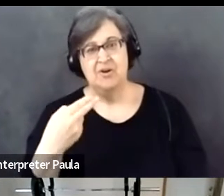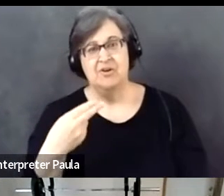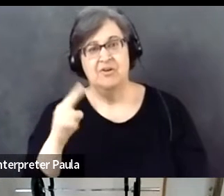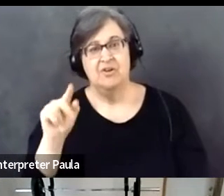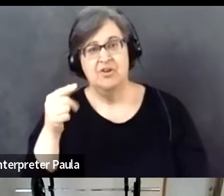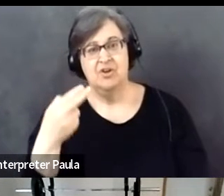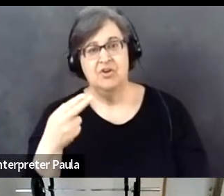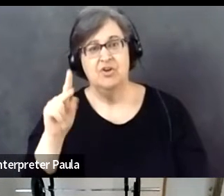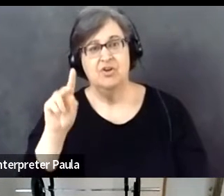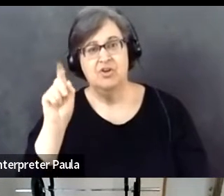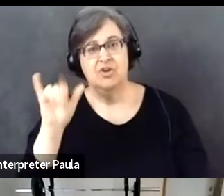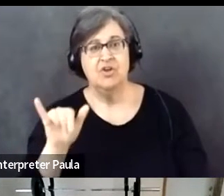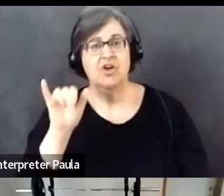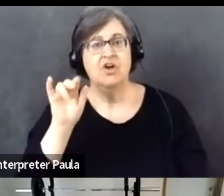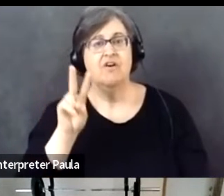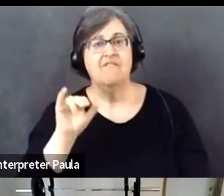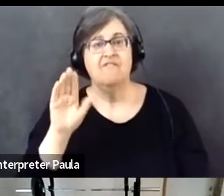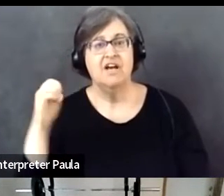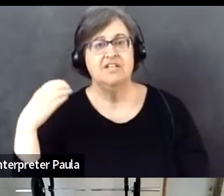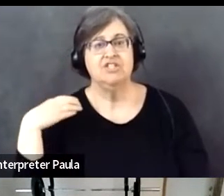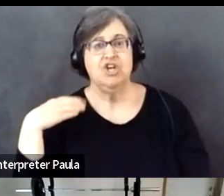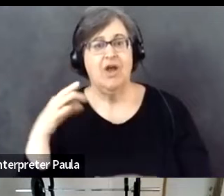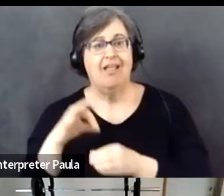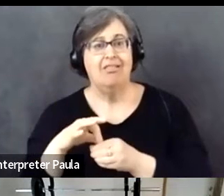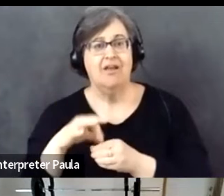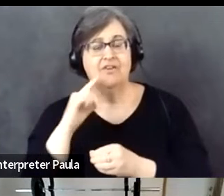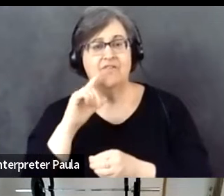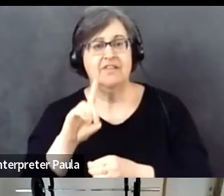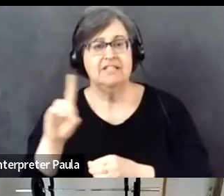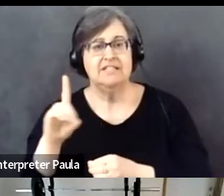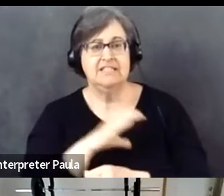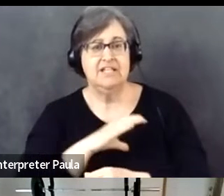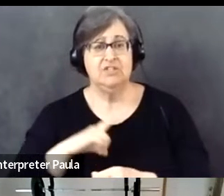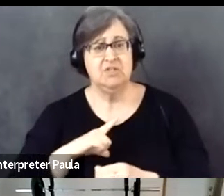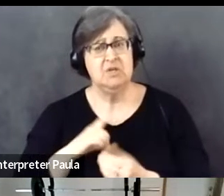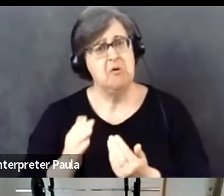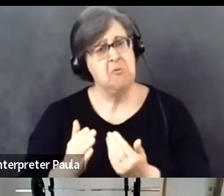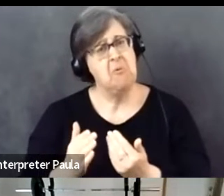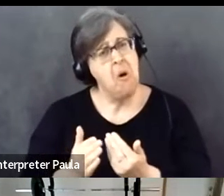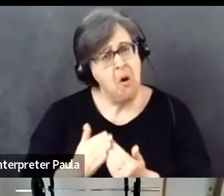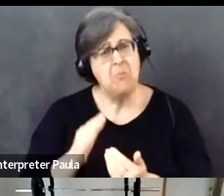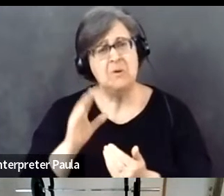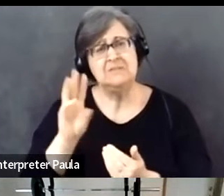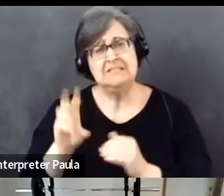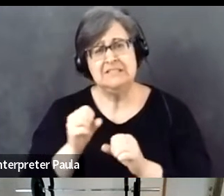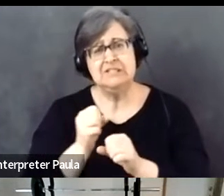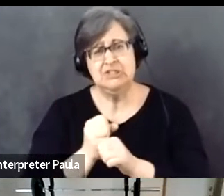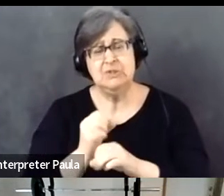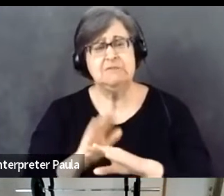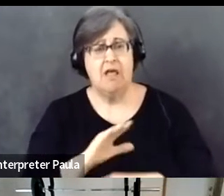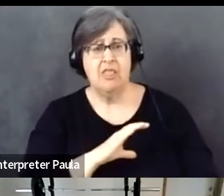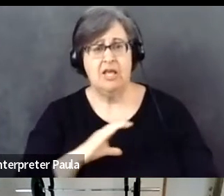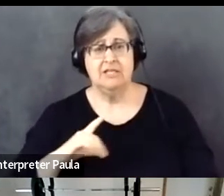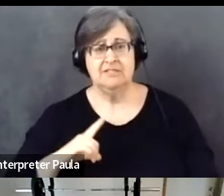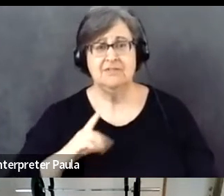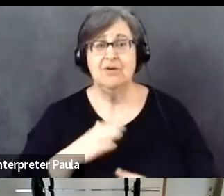Vice Chair-elect of the DD Council. I've been coming up on not quite 6 years on the council so far, and we're